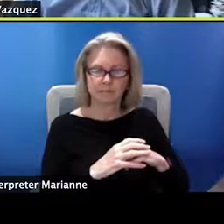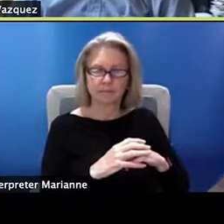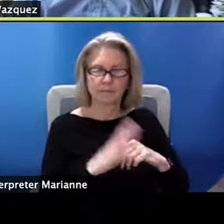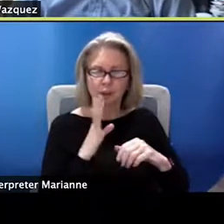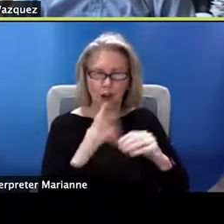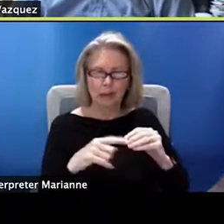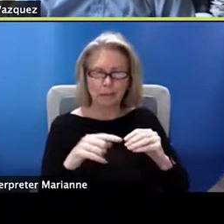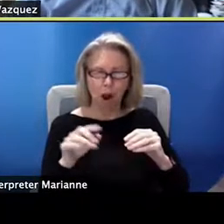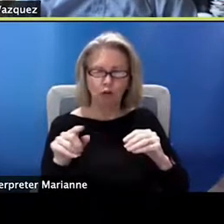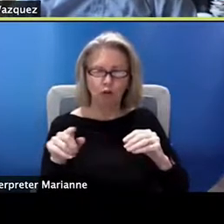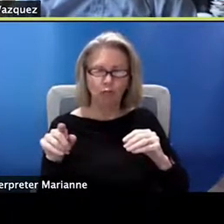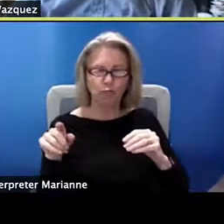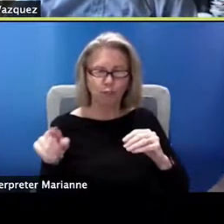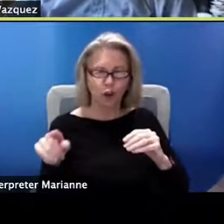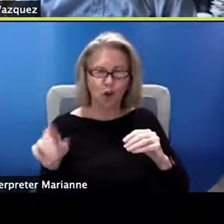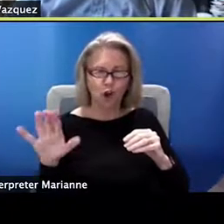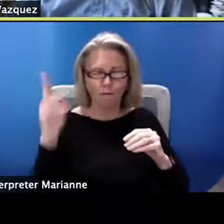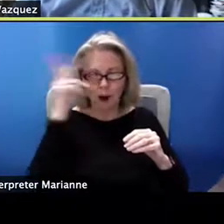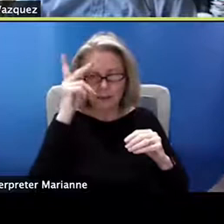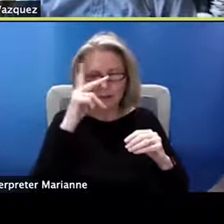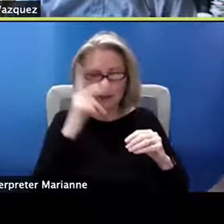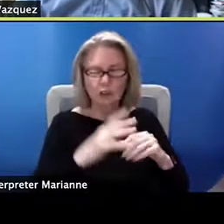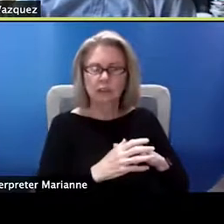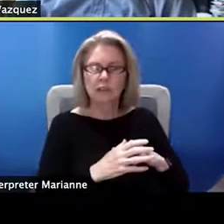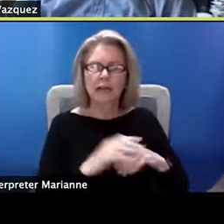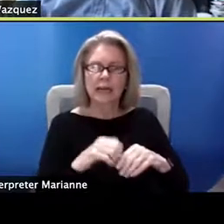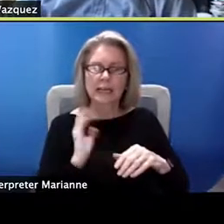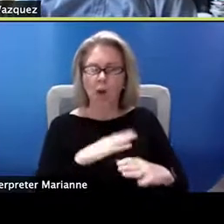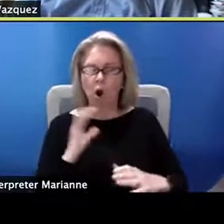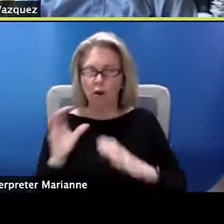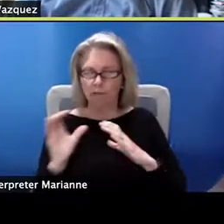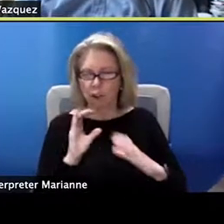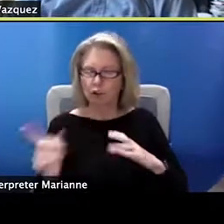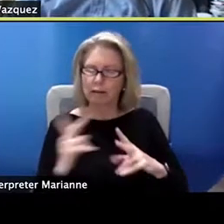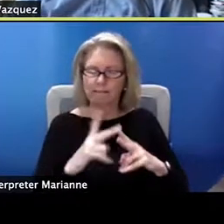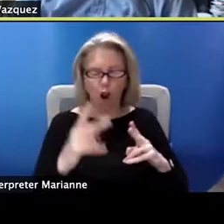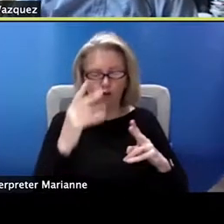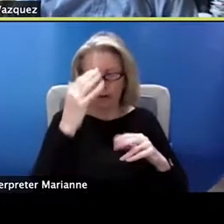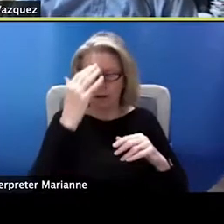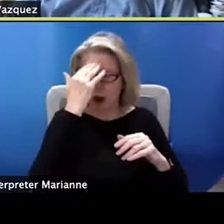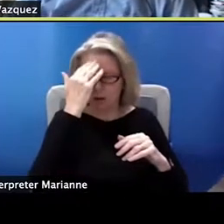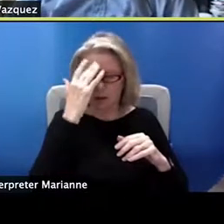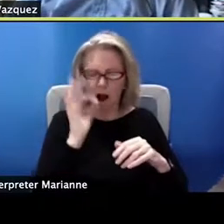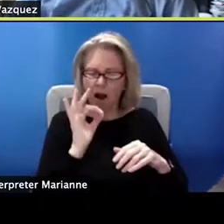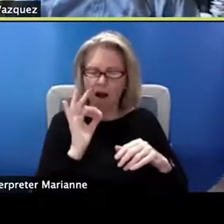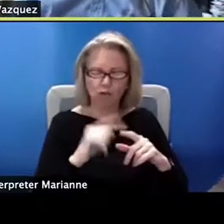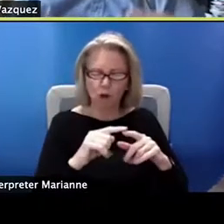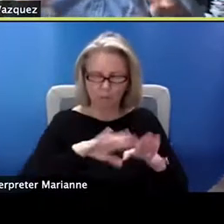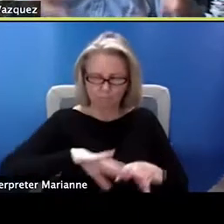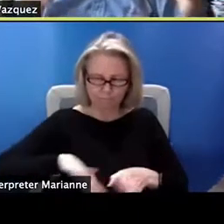we in our conversations, have been very concerned with overcoming individualization, in